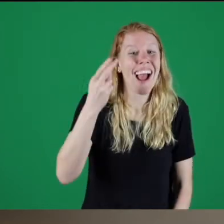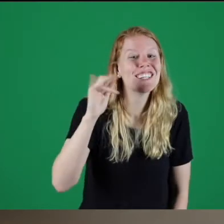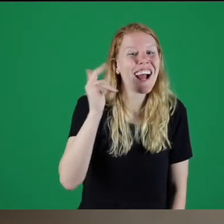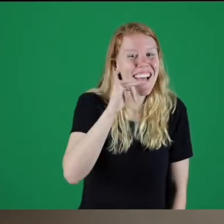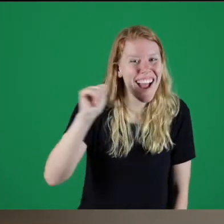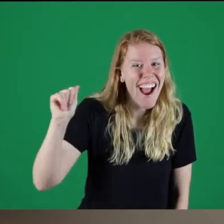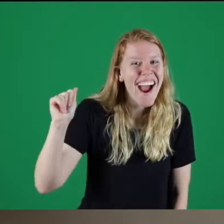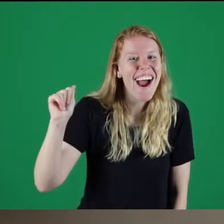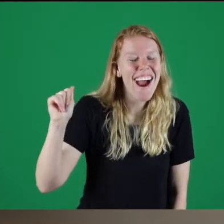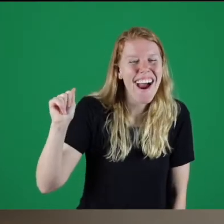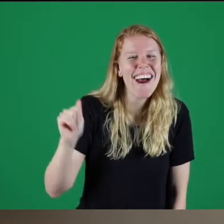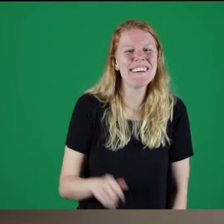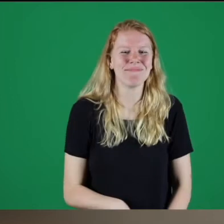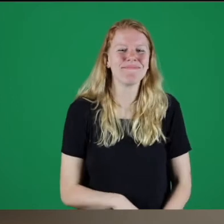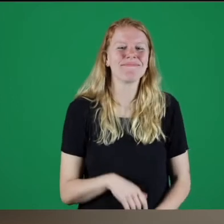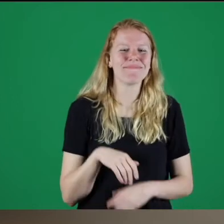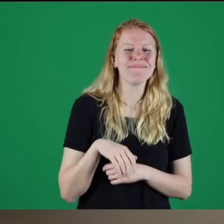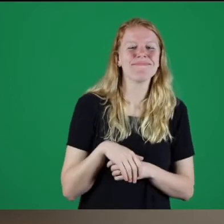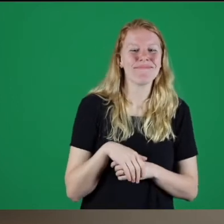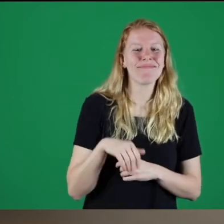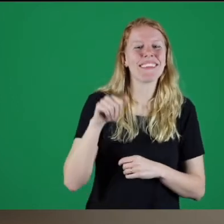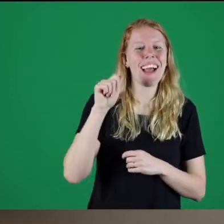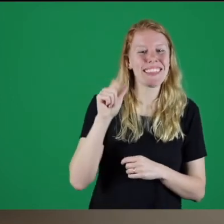Yeah, Jalia,